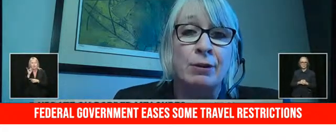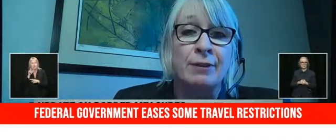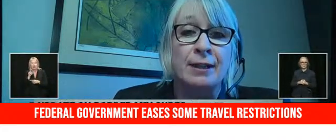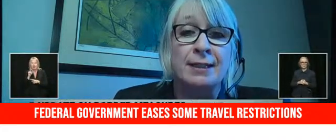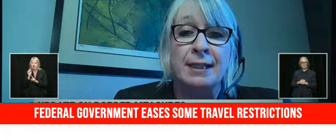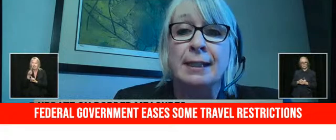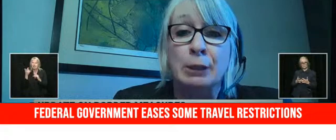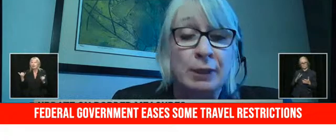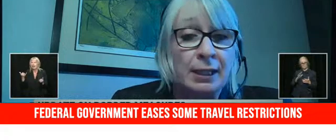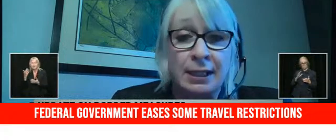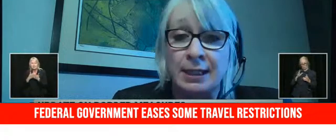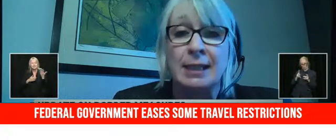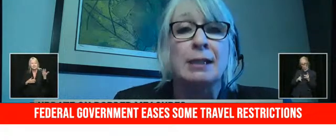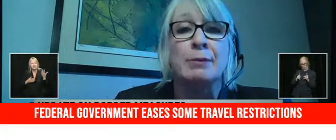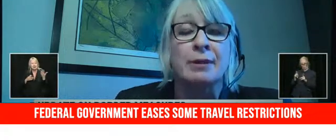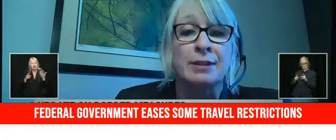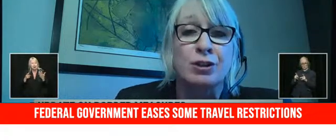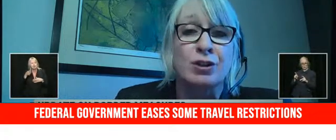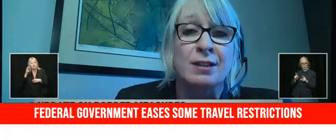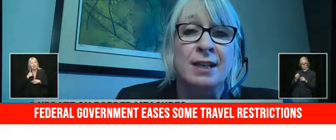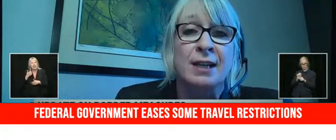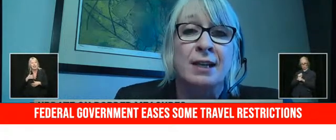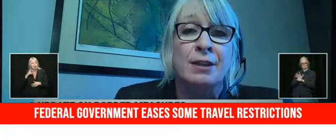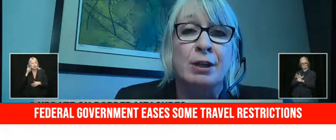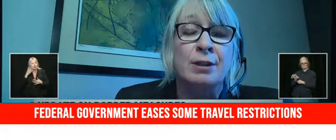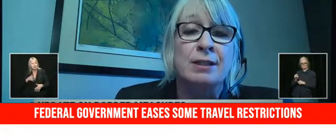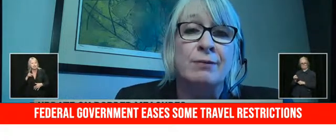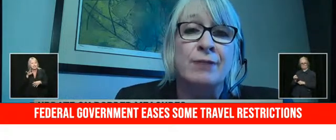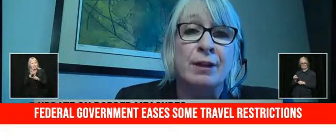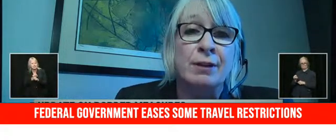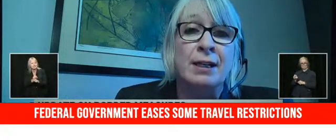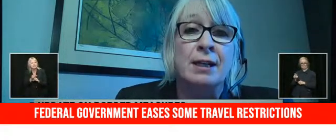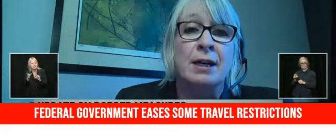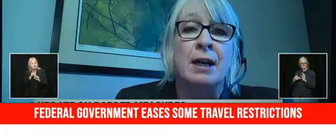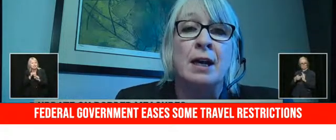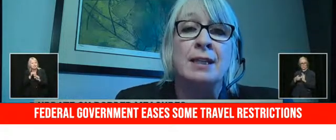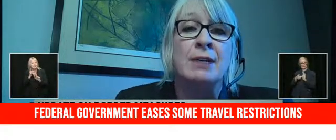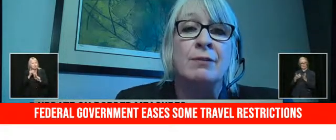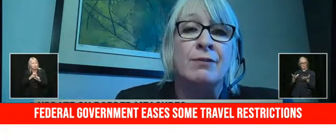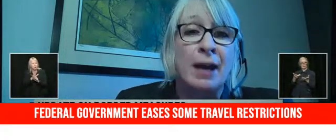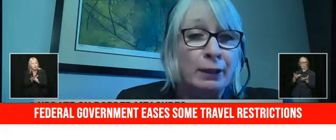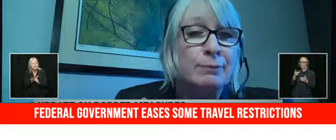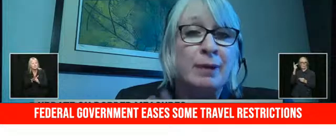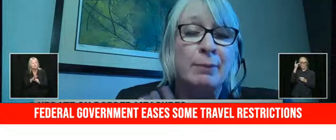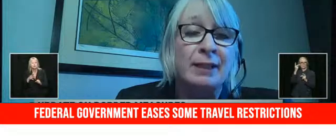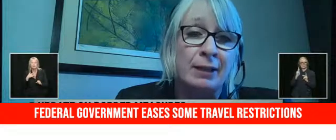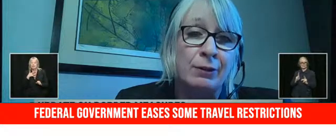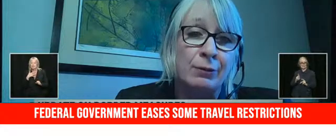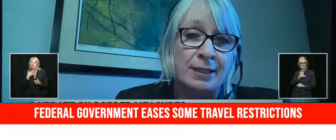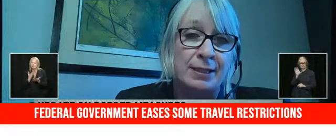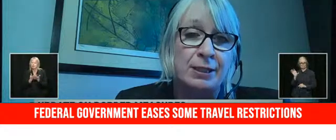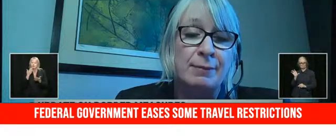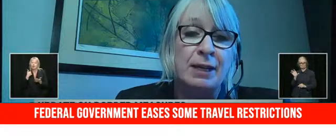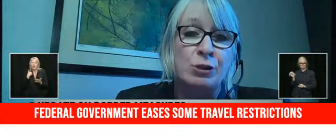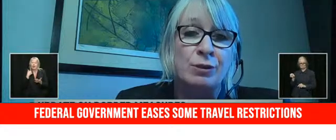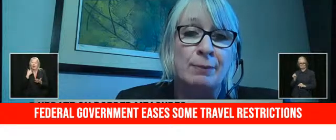getting COVID-19, including Canadian politicians, there is a very, I think, valid public